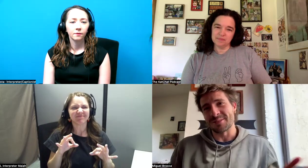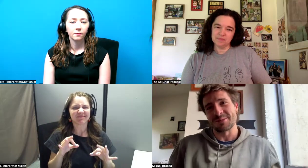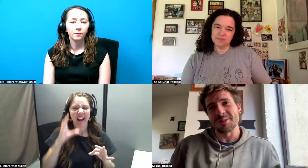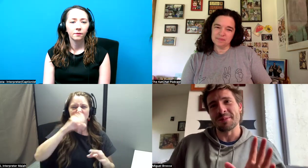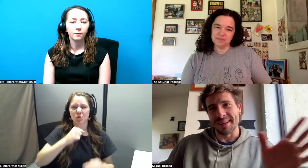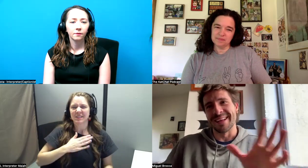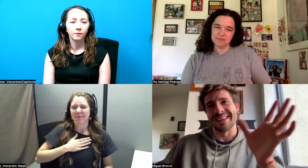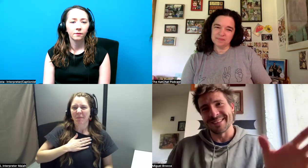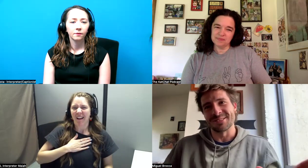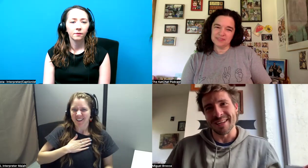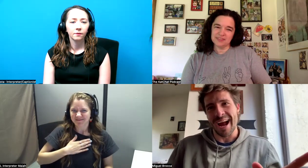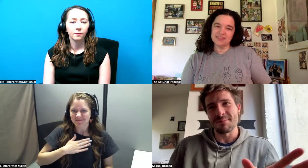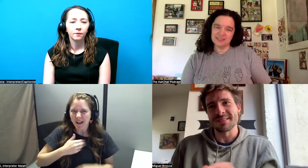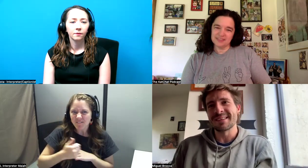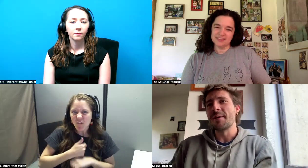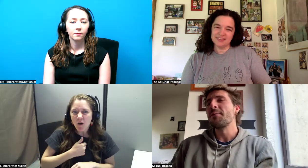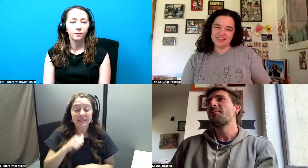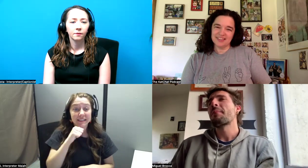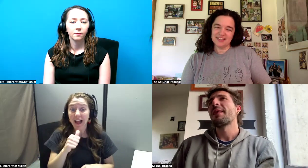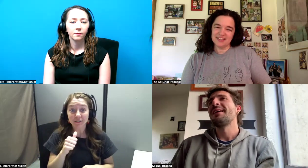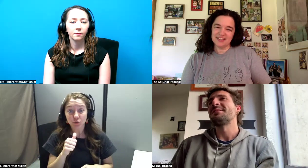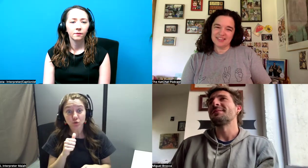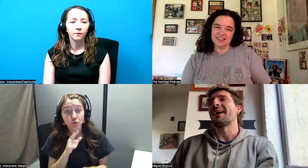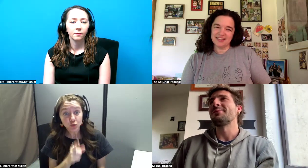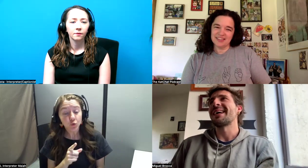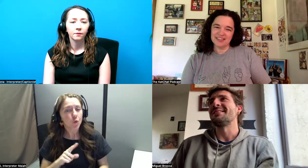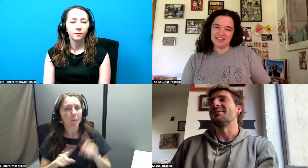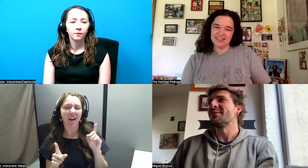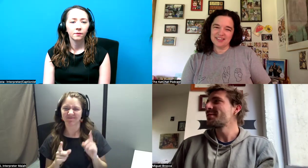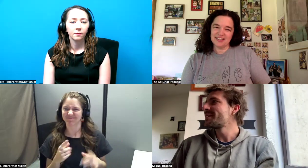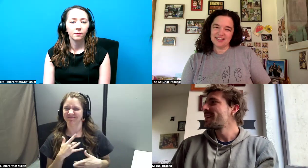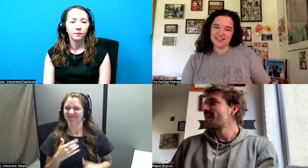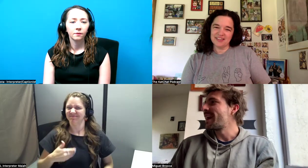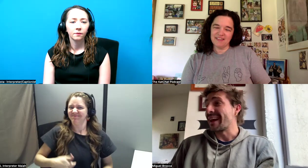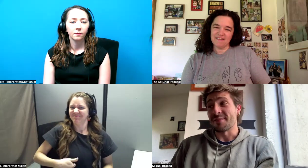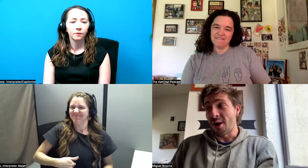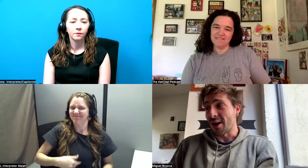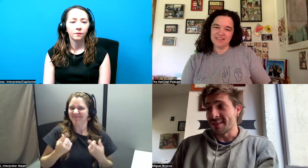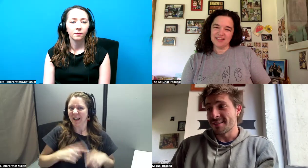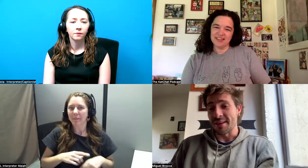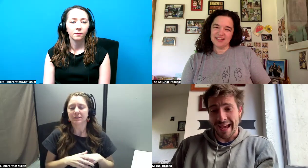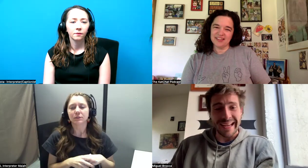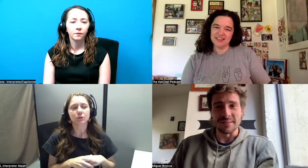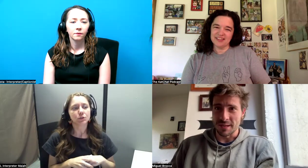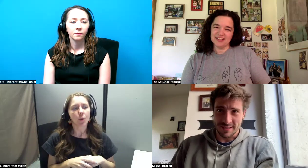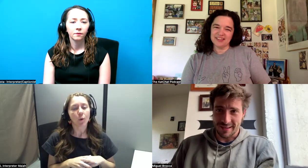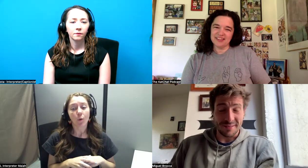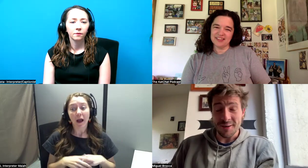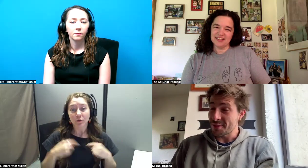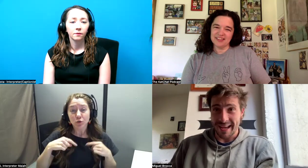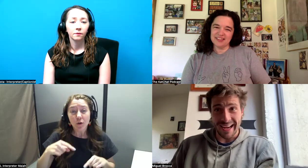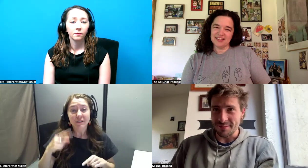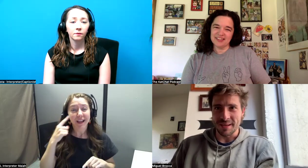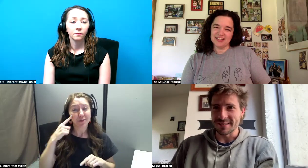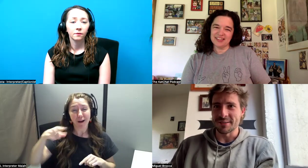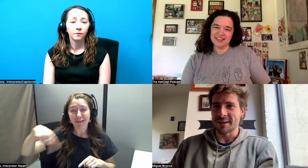it's not true, but it usually happens. So I was kind of nervous, and I thought they hated me. I thought